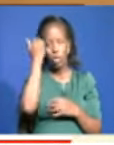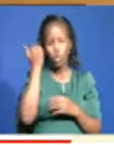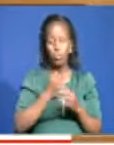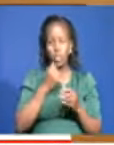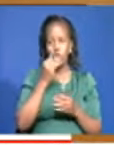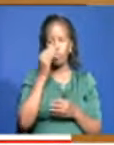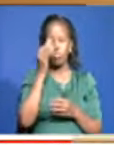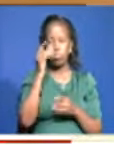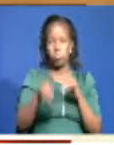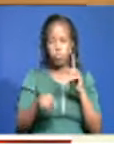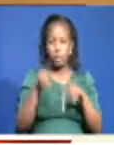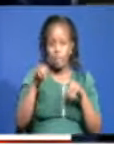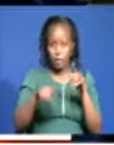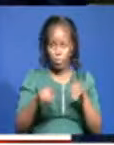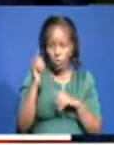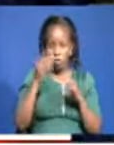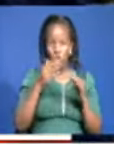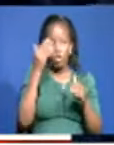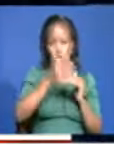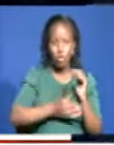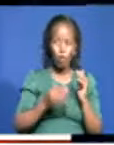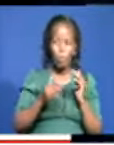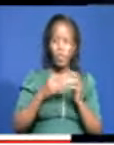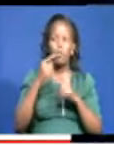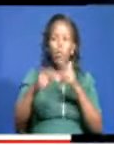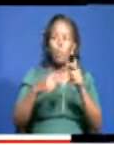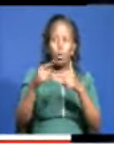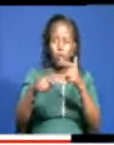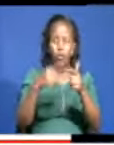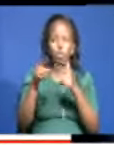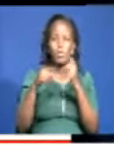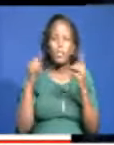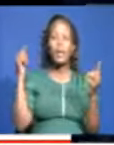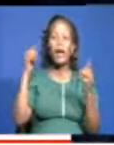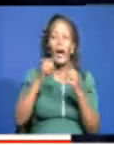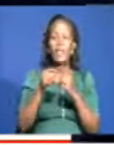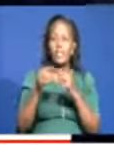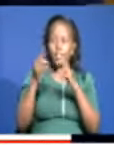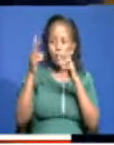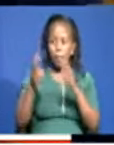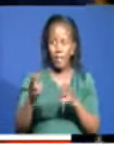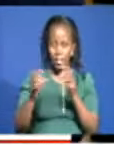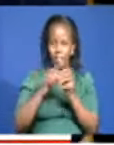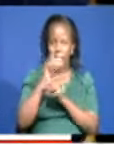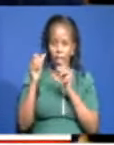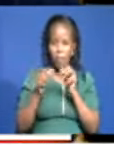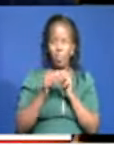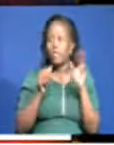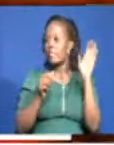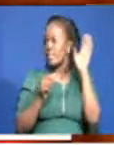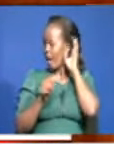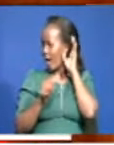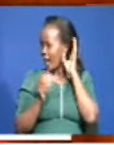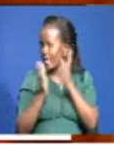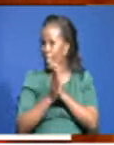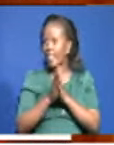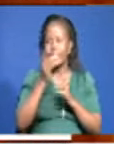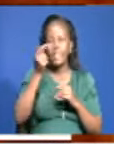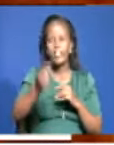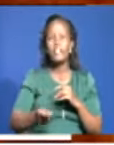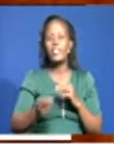Nyutu suspending proceedings of the lower court until a matter on alleged contempt is heard and determined.